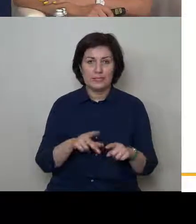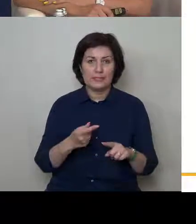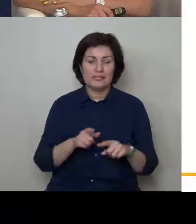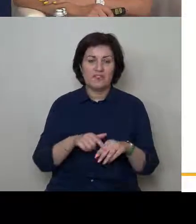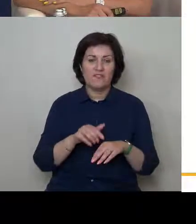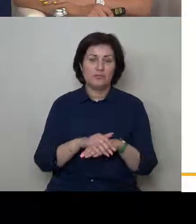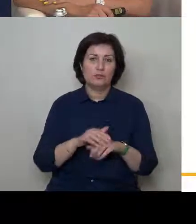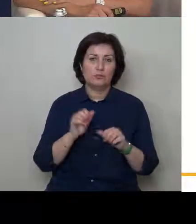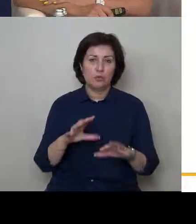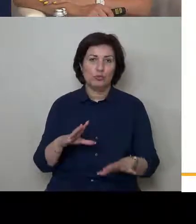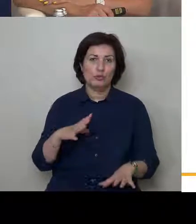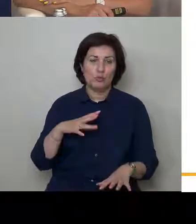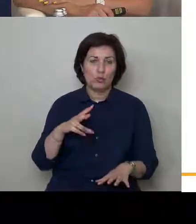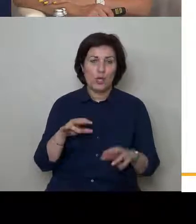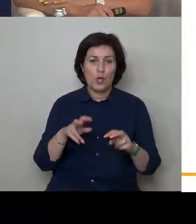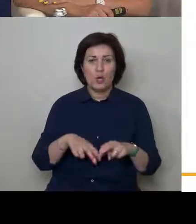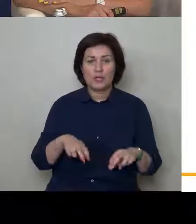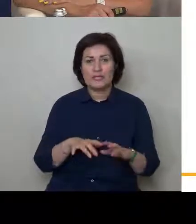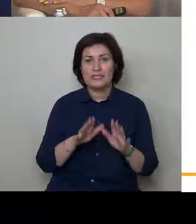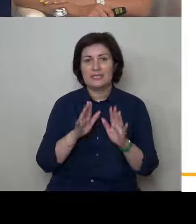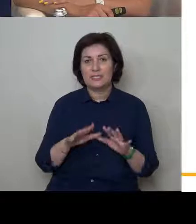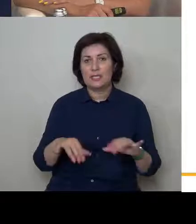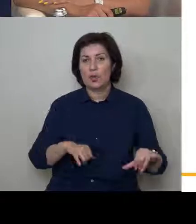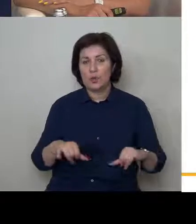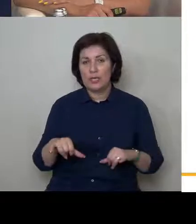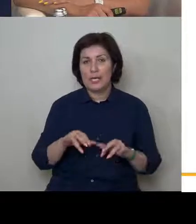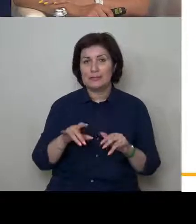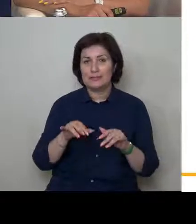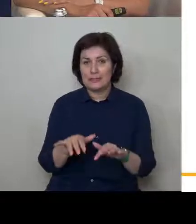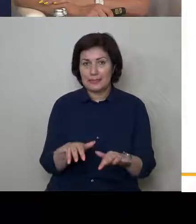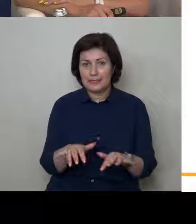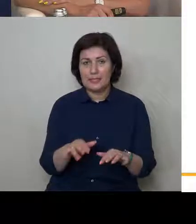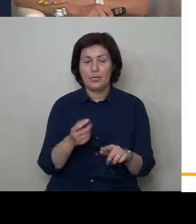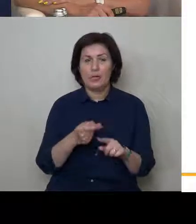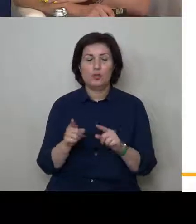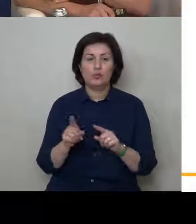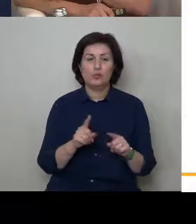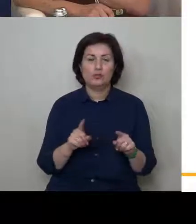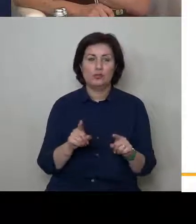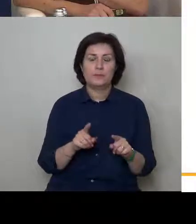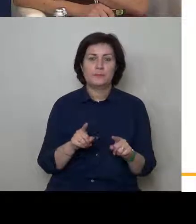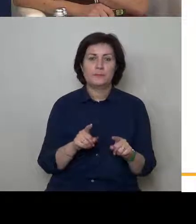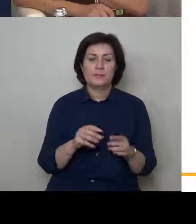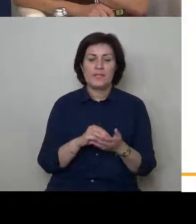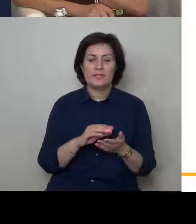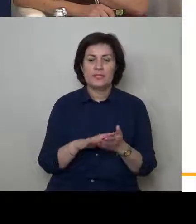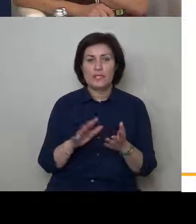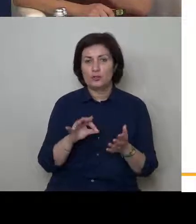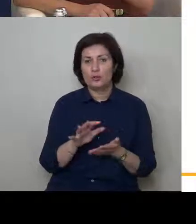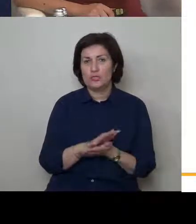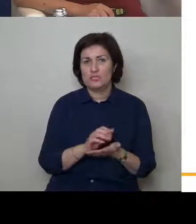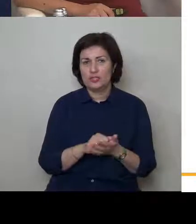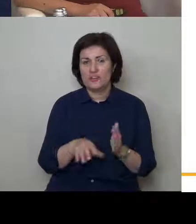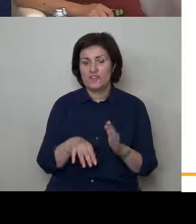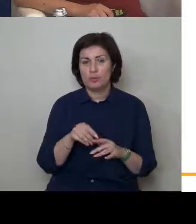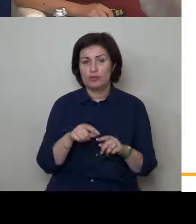or damage the ballot, and it could only be considered as an act of hooliganism,